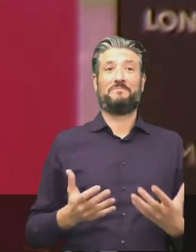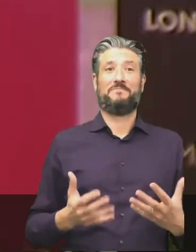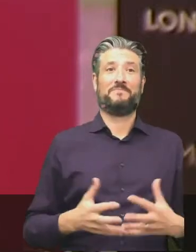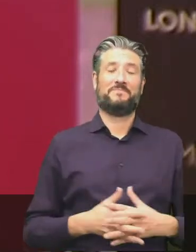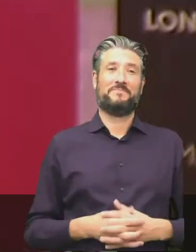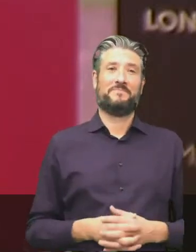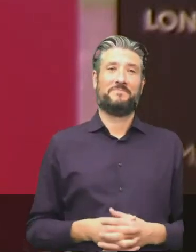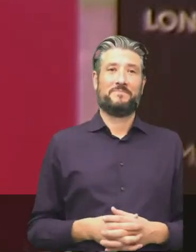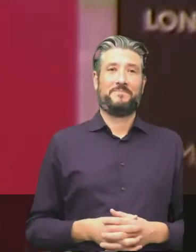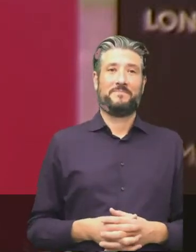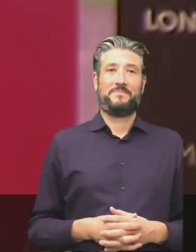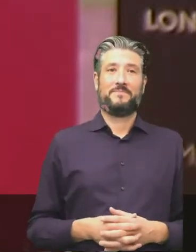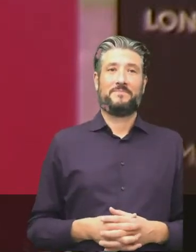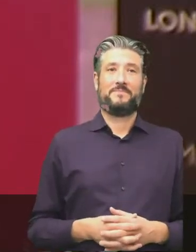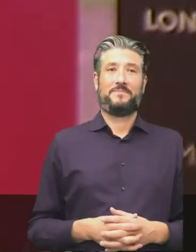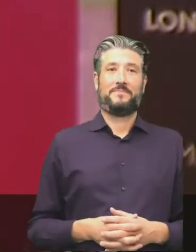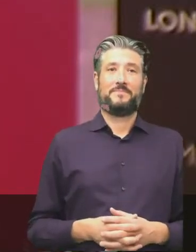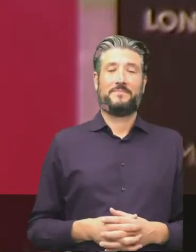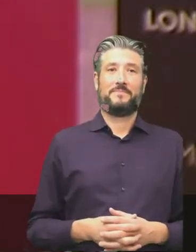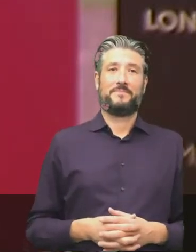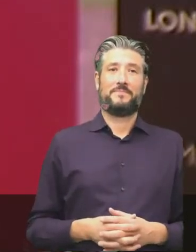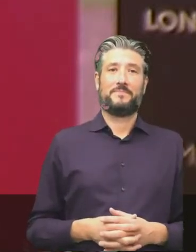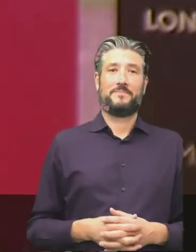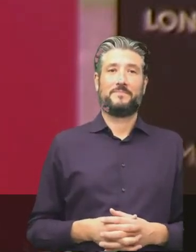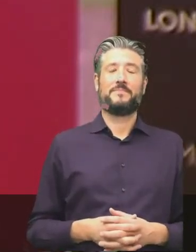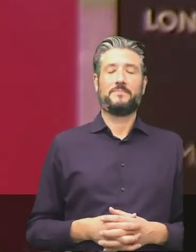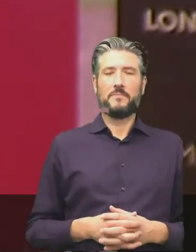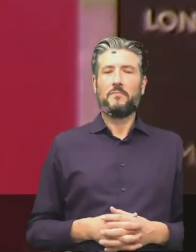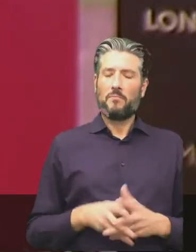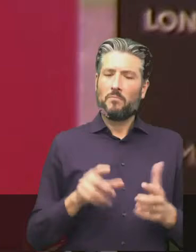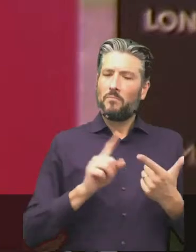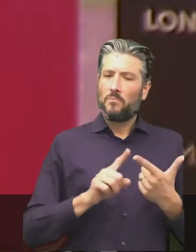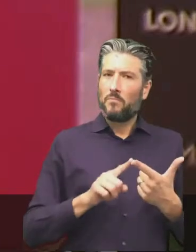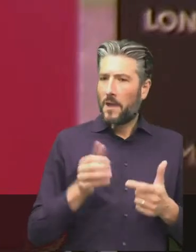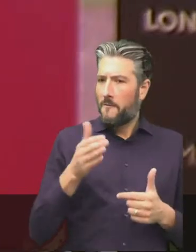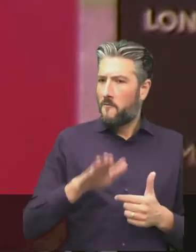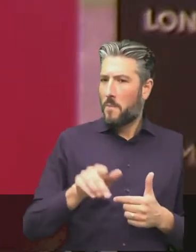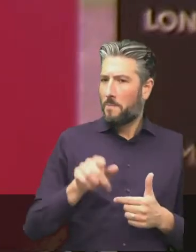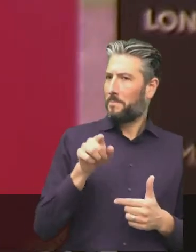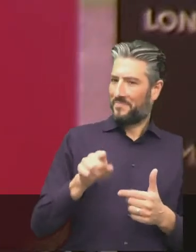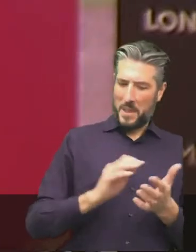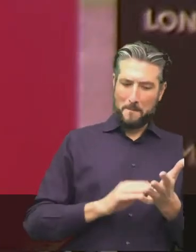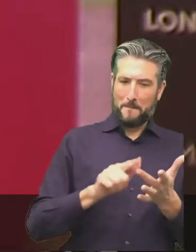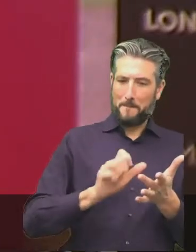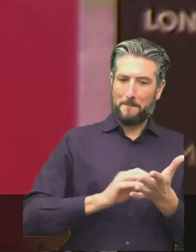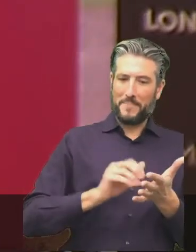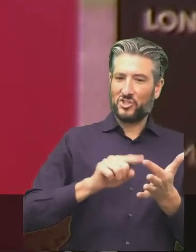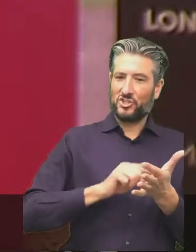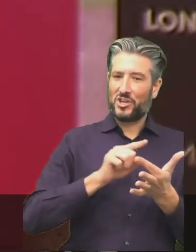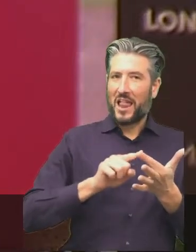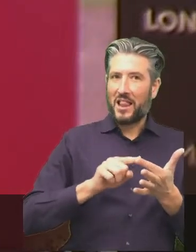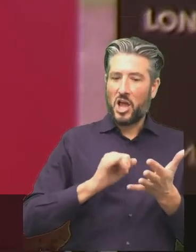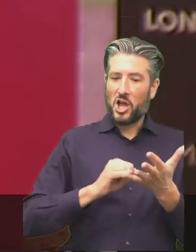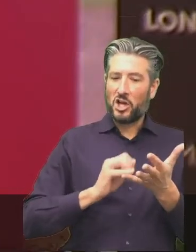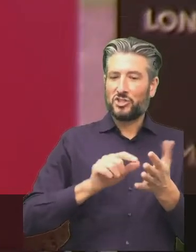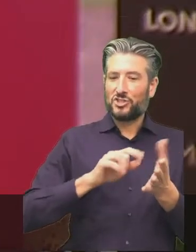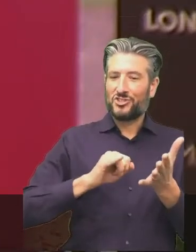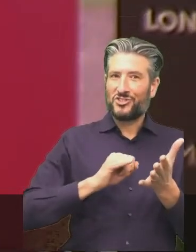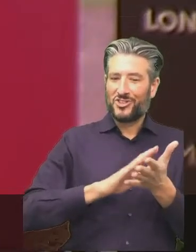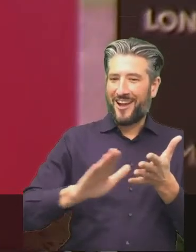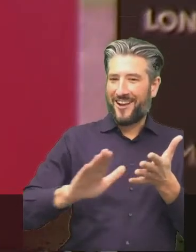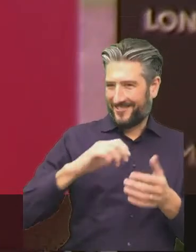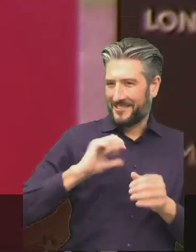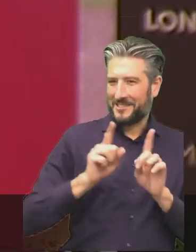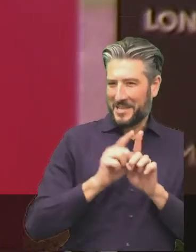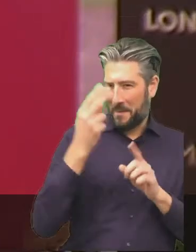And that is from Vishal Shah, my namesake, from London Borough of Harrow, who will ask